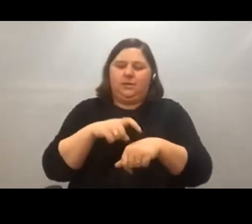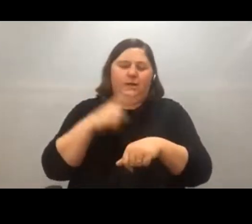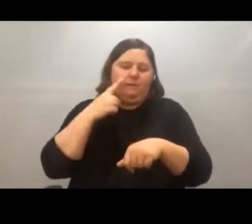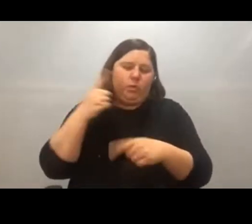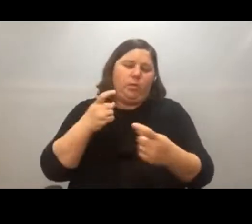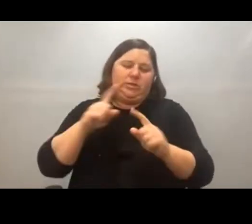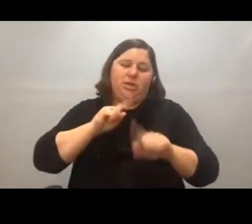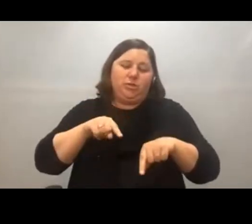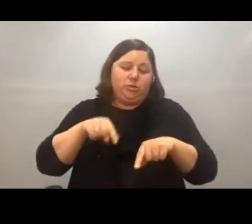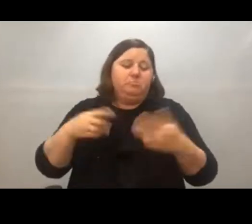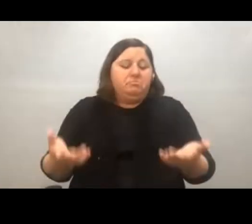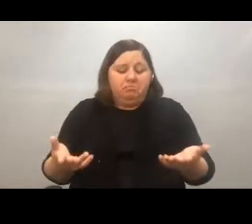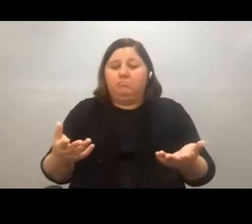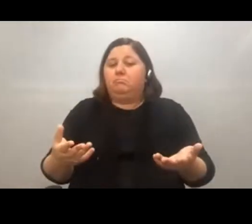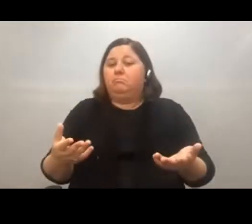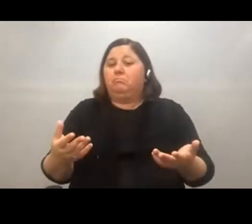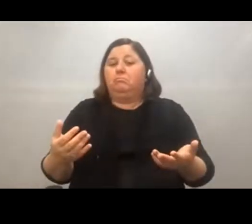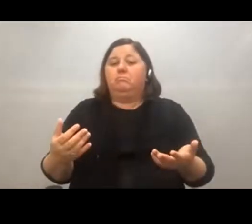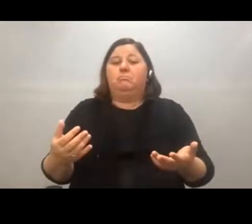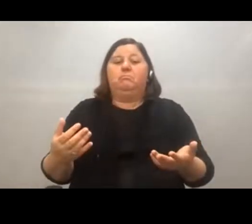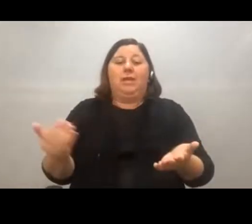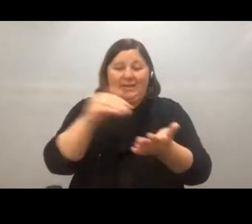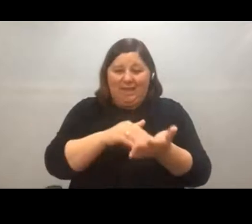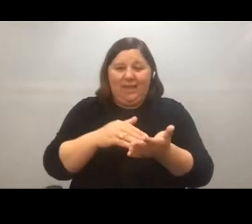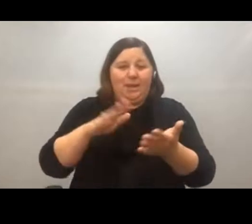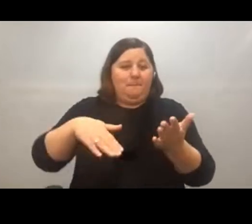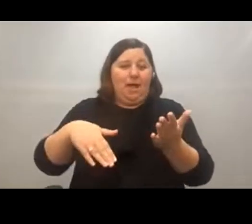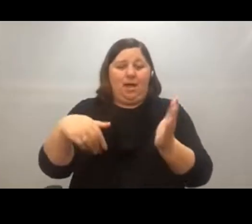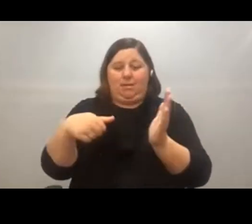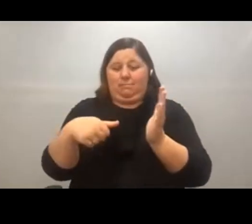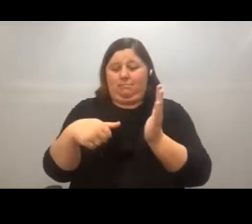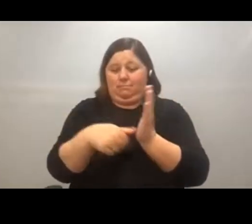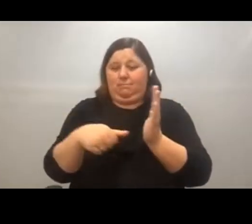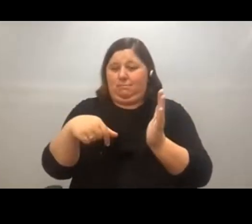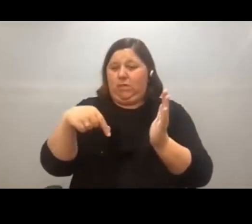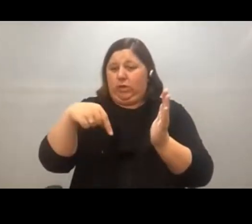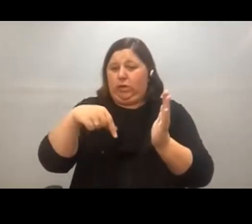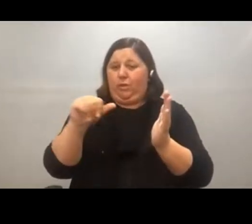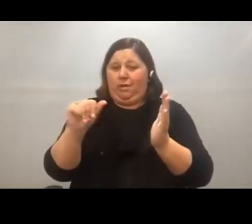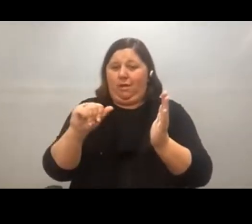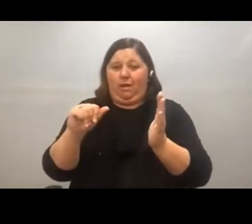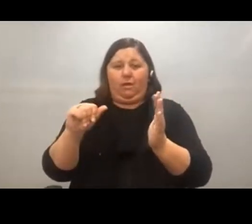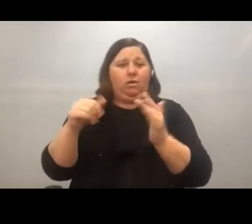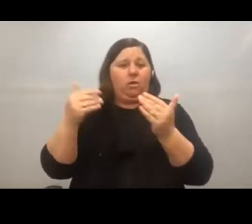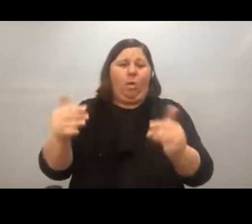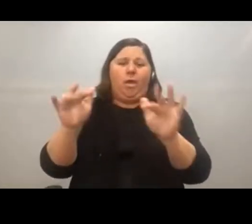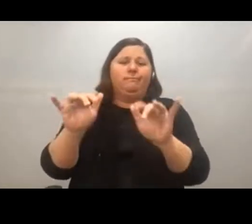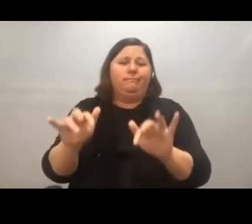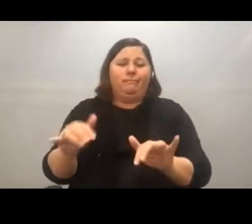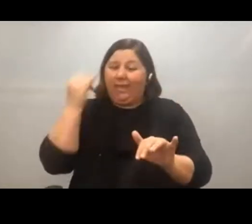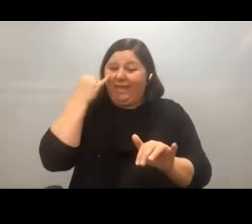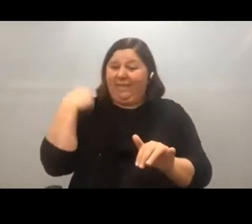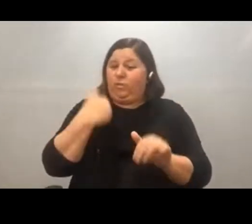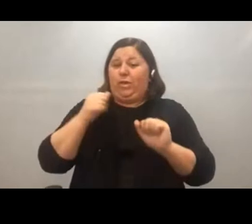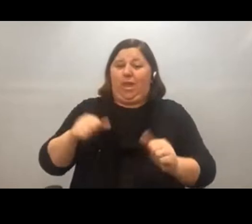um if you put your questions in the q a chat both danielle and i will be monitoring it and if we can answer